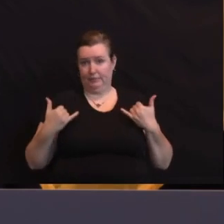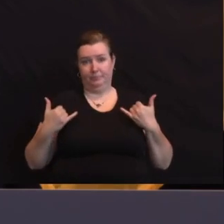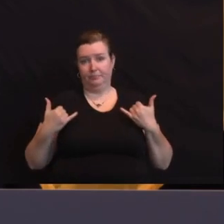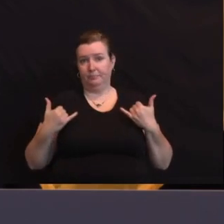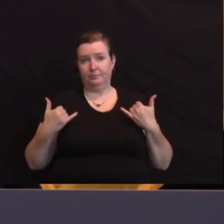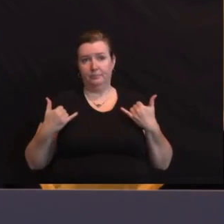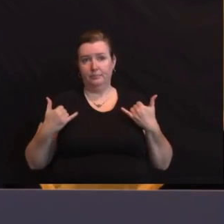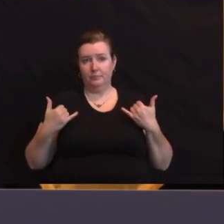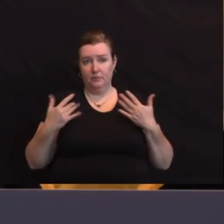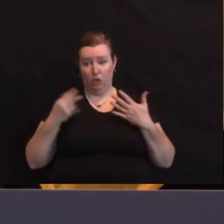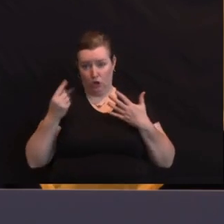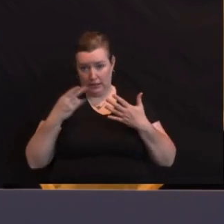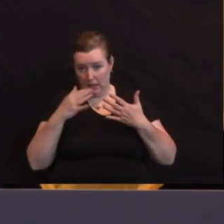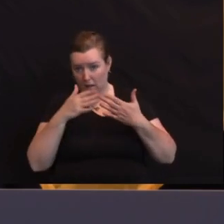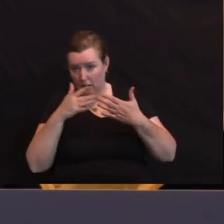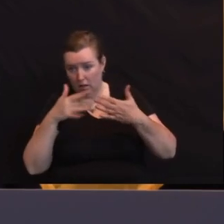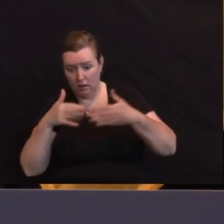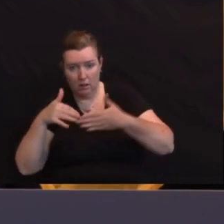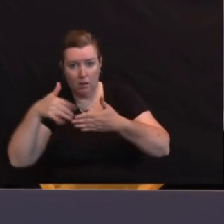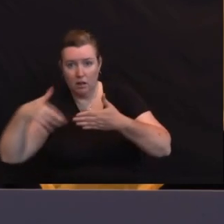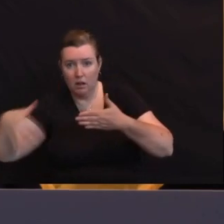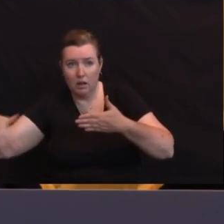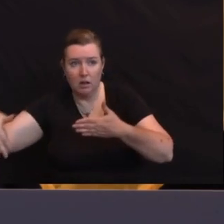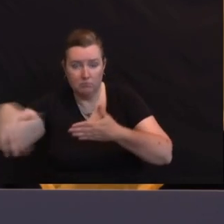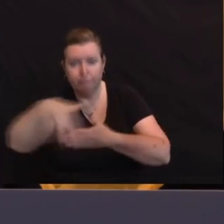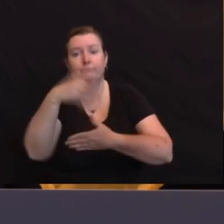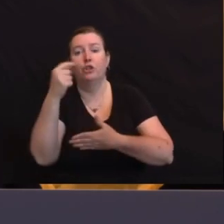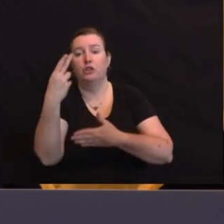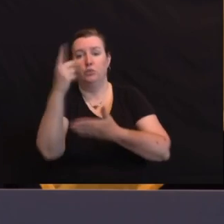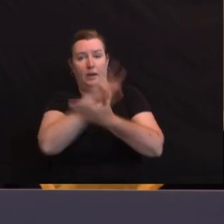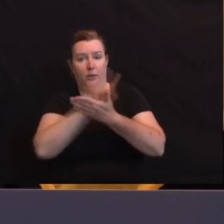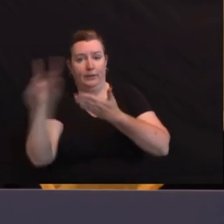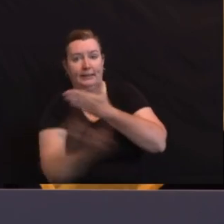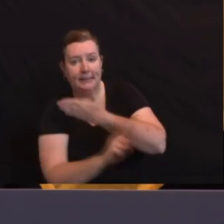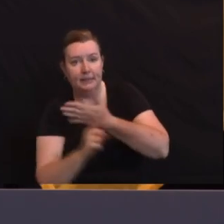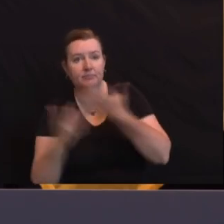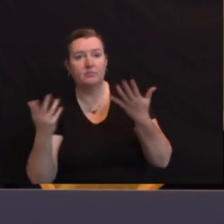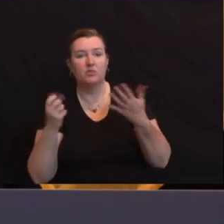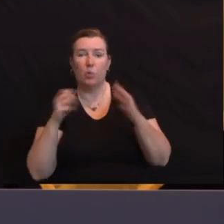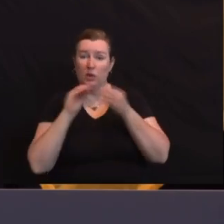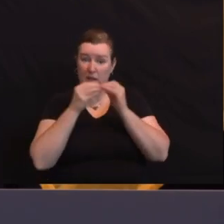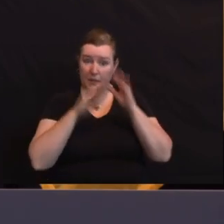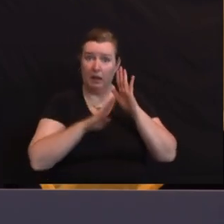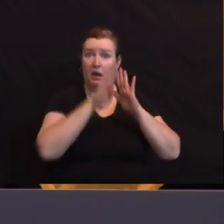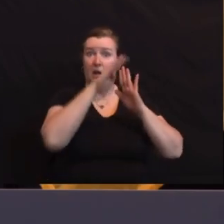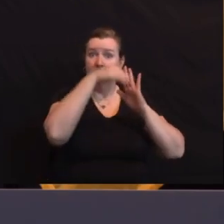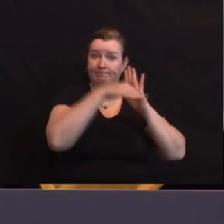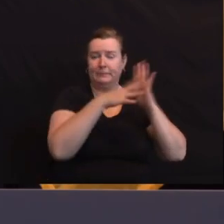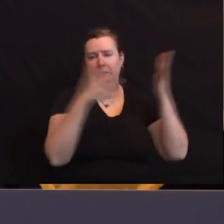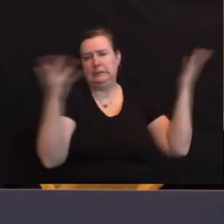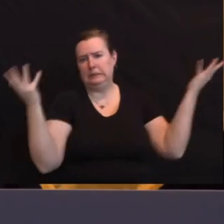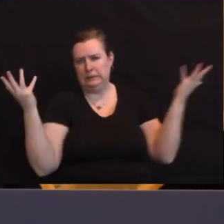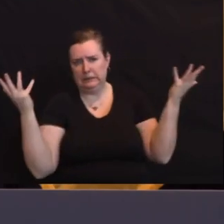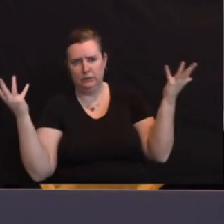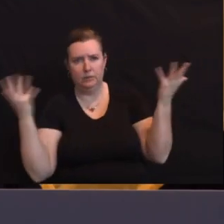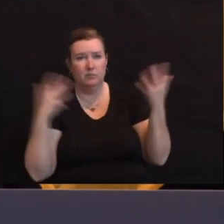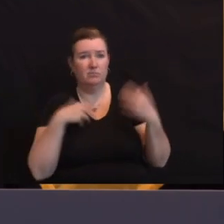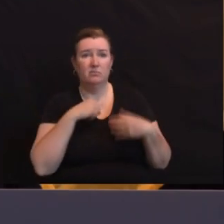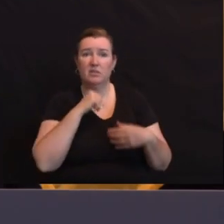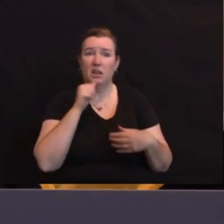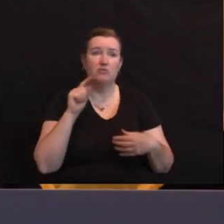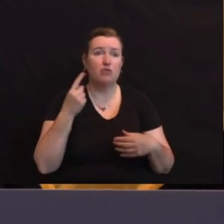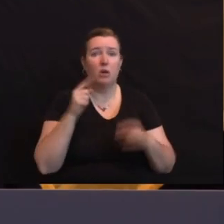particularly, Dave, to your point, the numbers continue to go in this direction, which we're not just monitoring, we're doing a lot to address it,